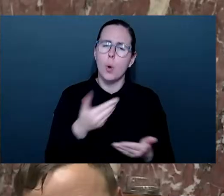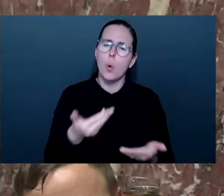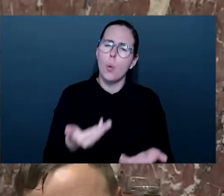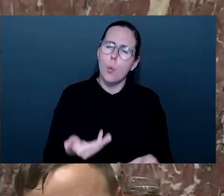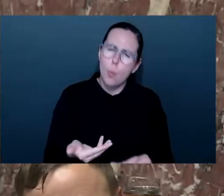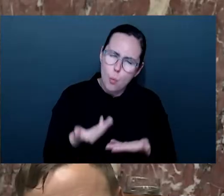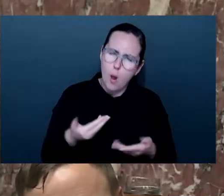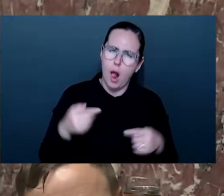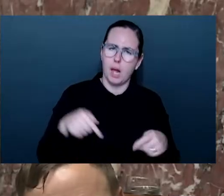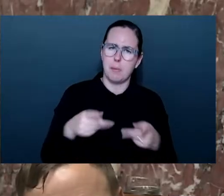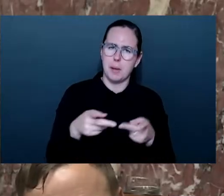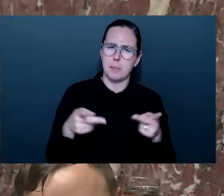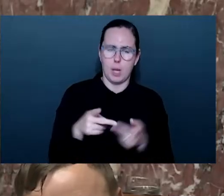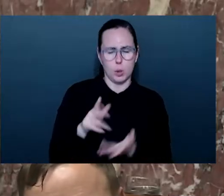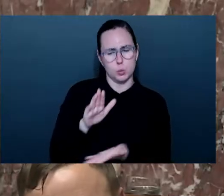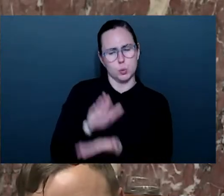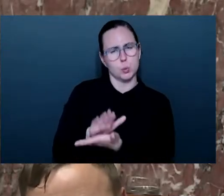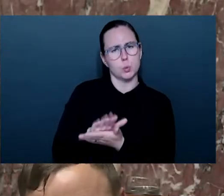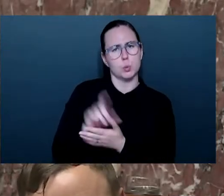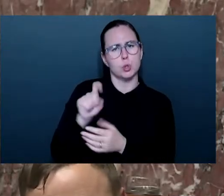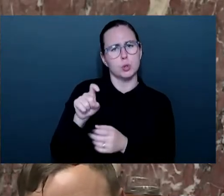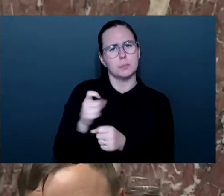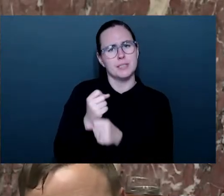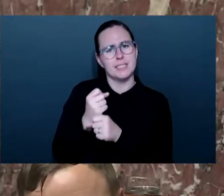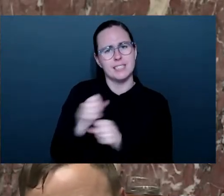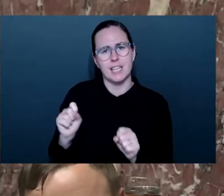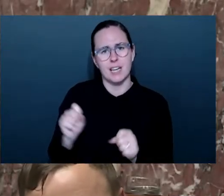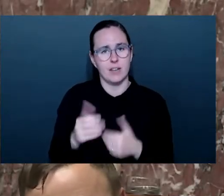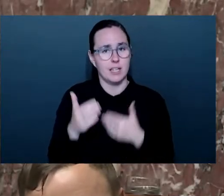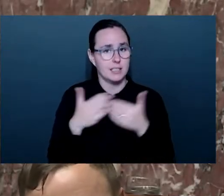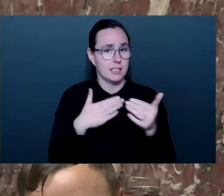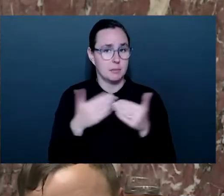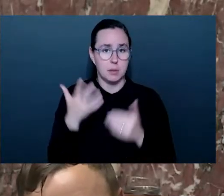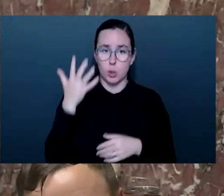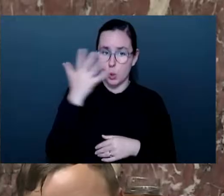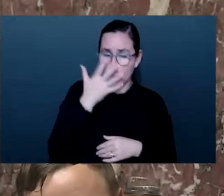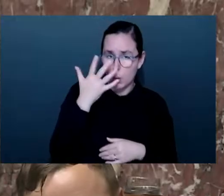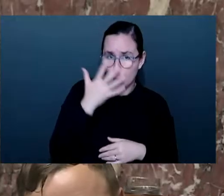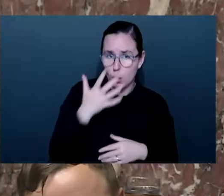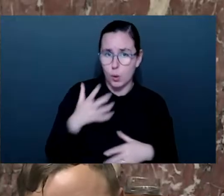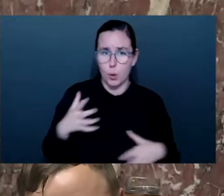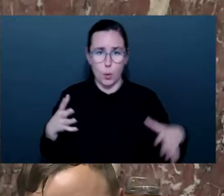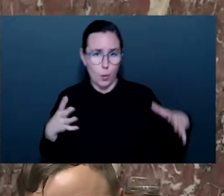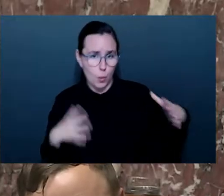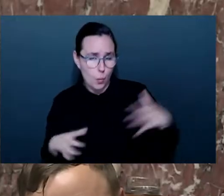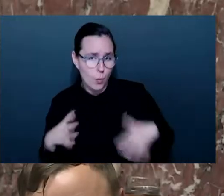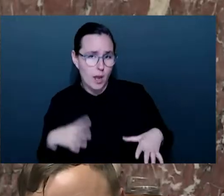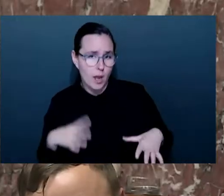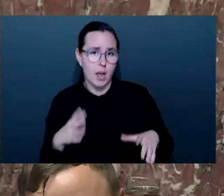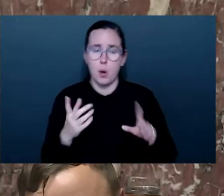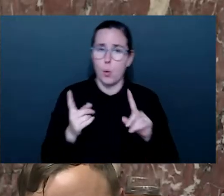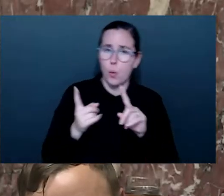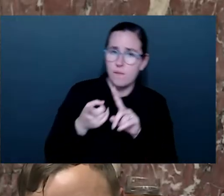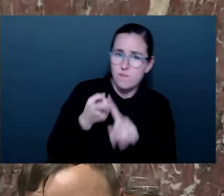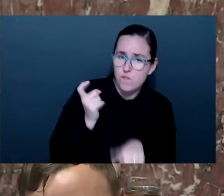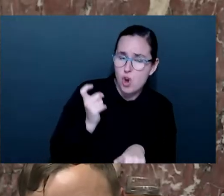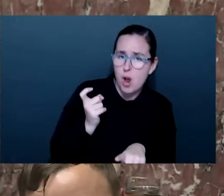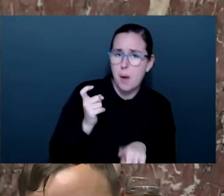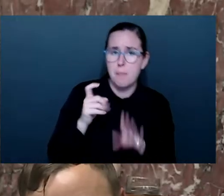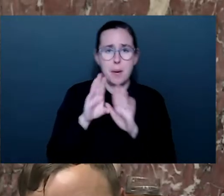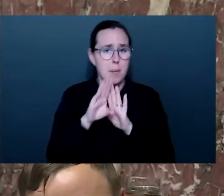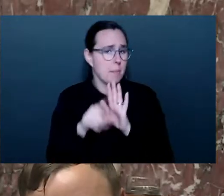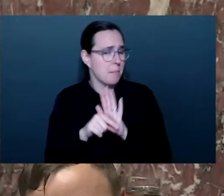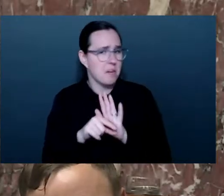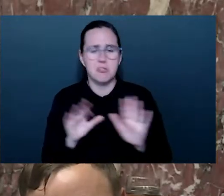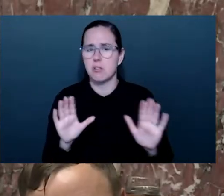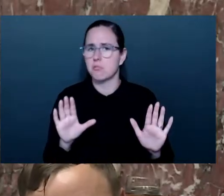look, what you wear, where you come from, what your background is. Everything we do is grounded in keeping kids safe